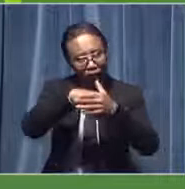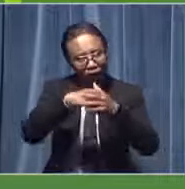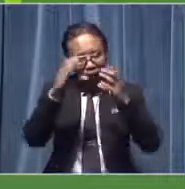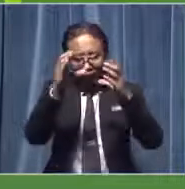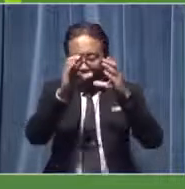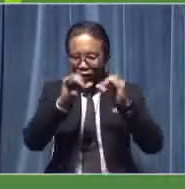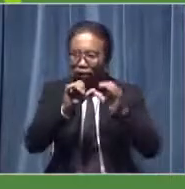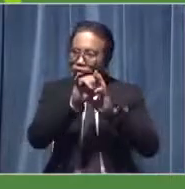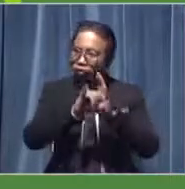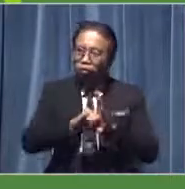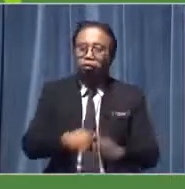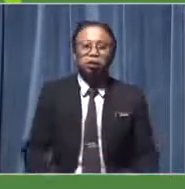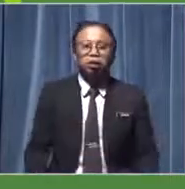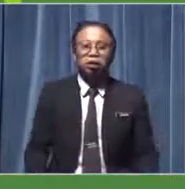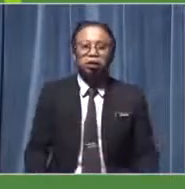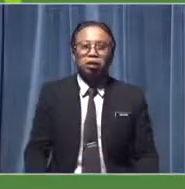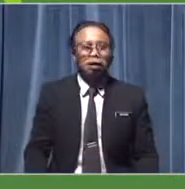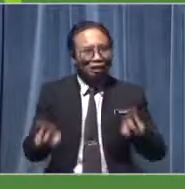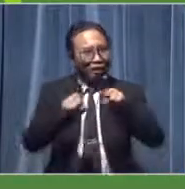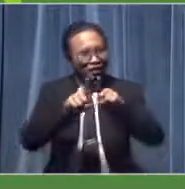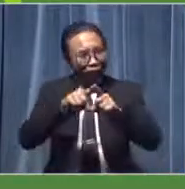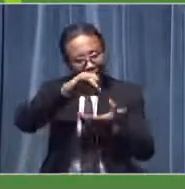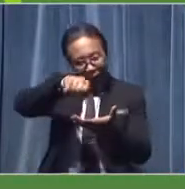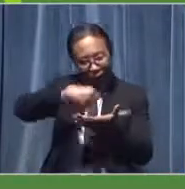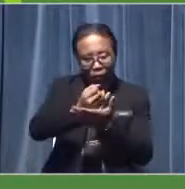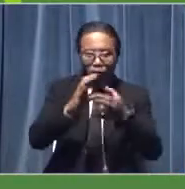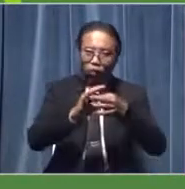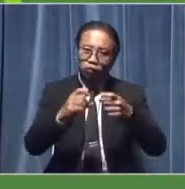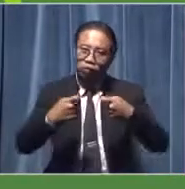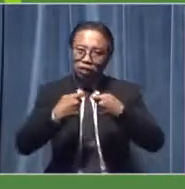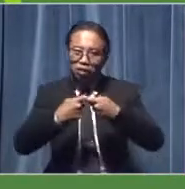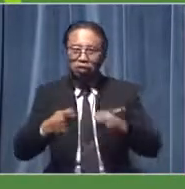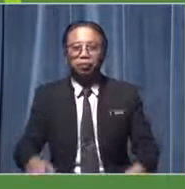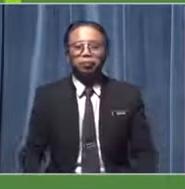combination will store the same amount of charges.